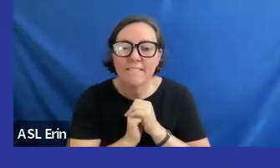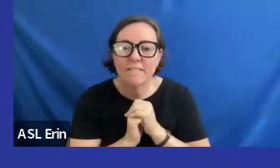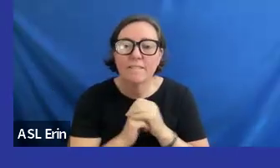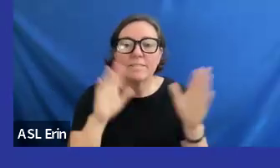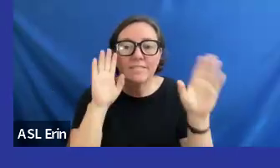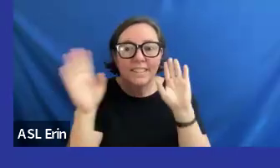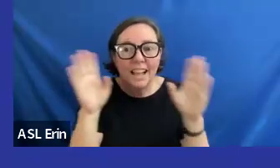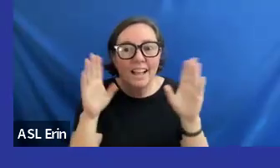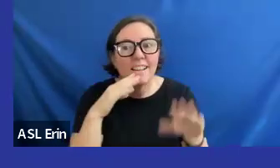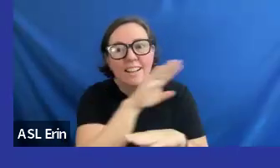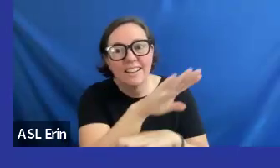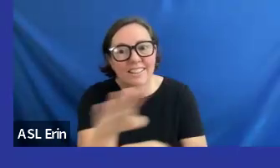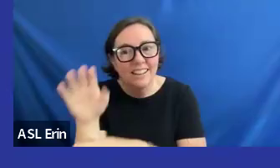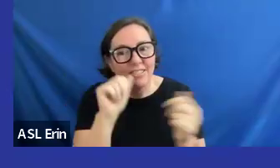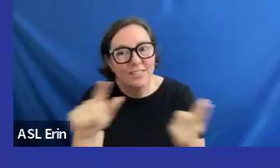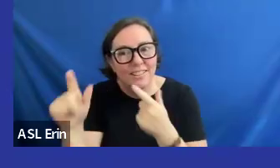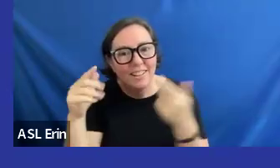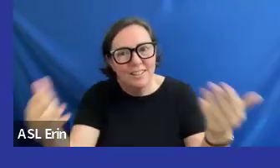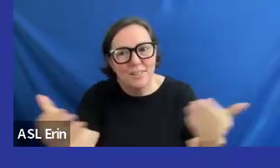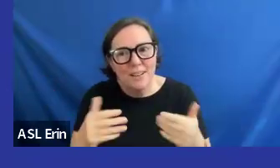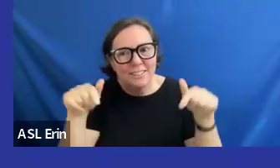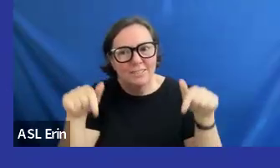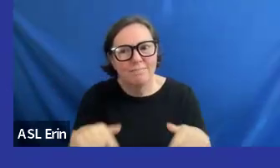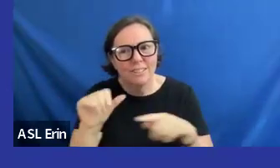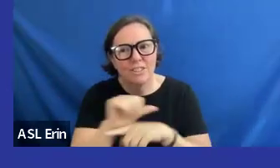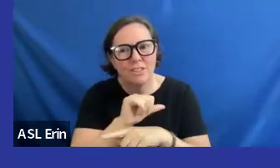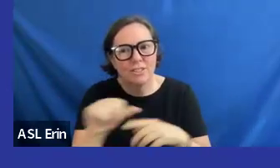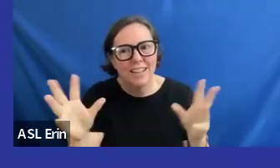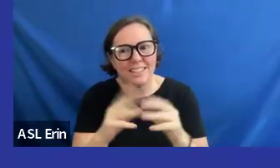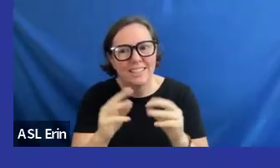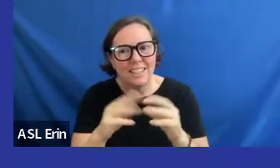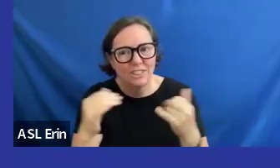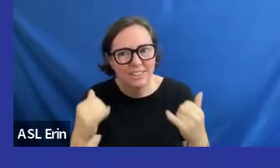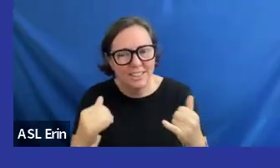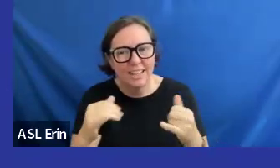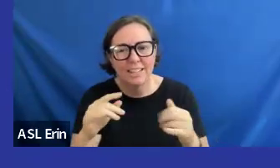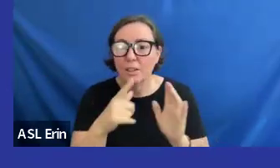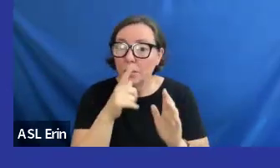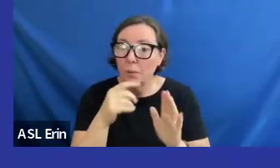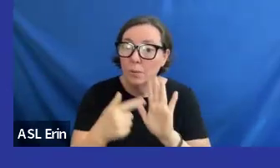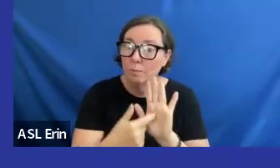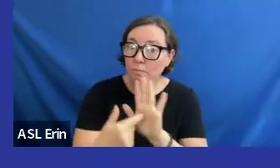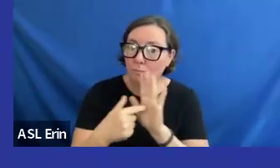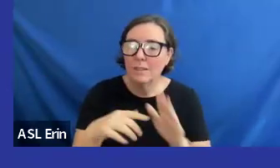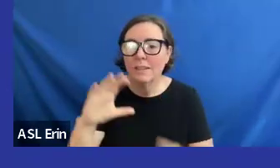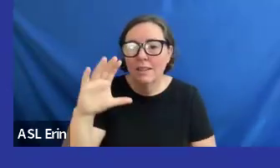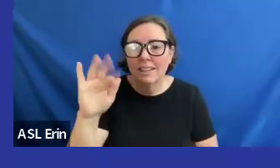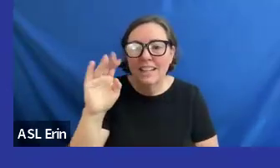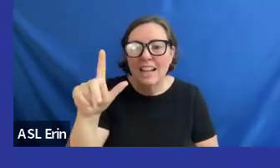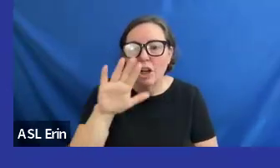Good afternoon, everyone. Welcome to today's training session presented to you by the Carroll Center for the